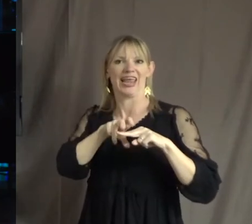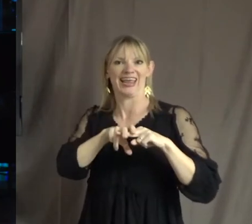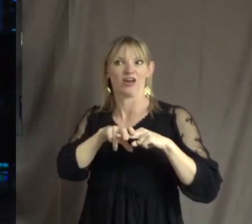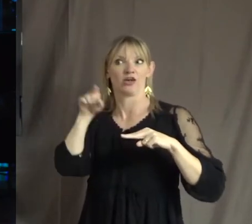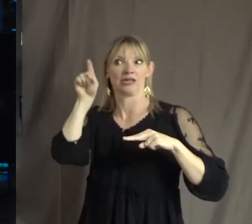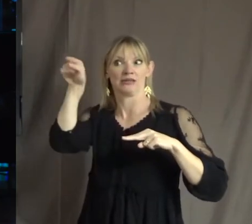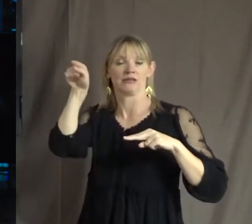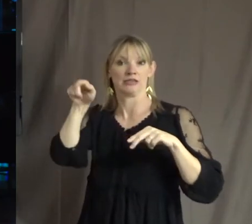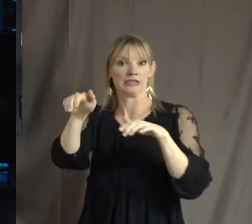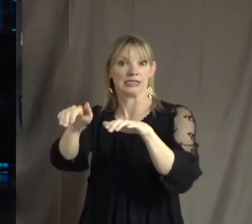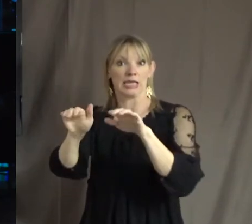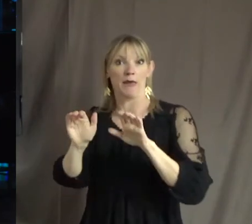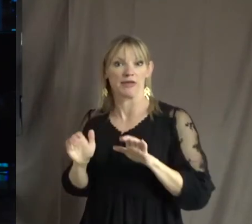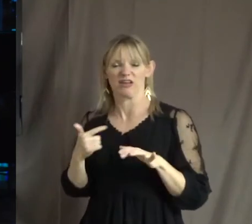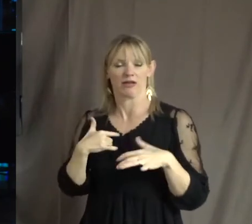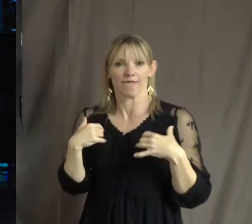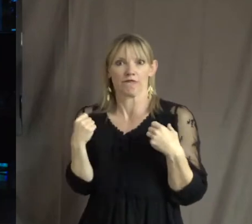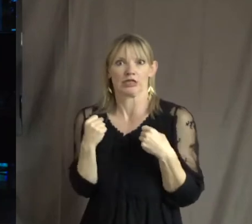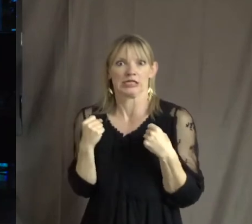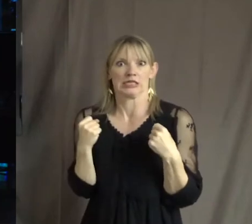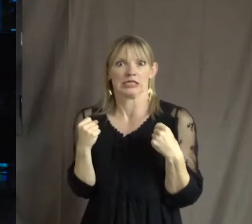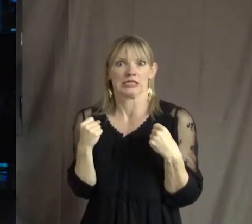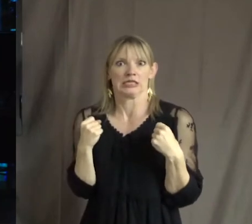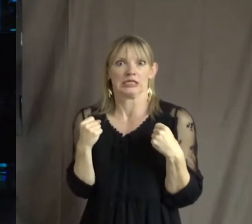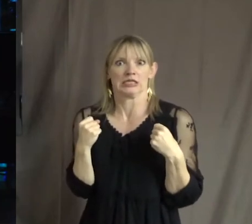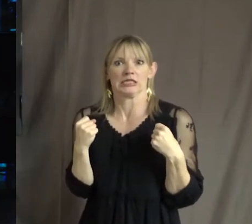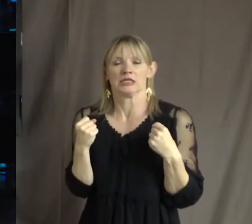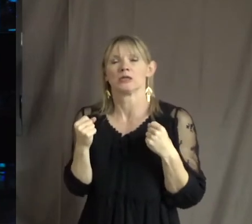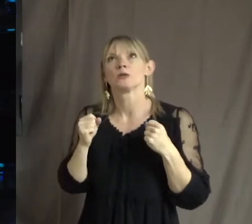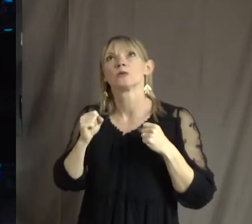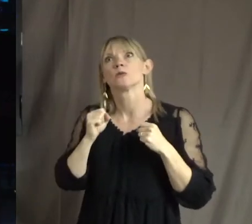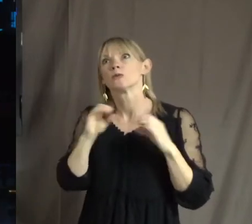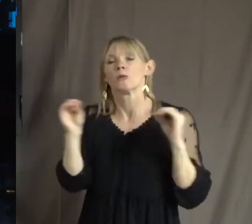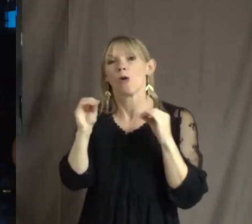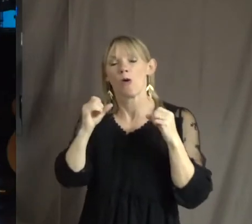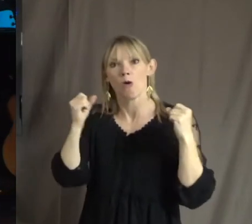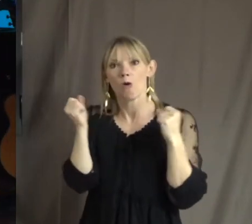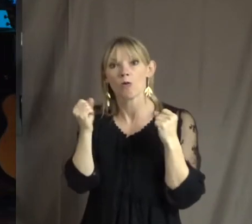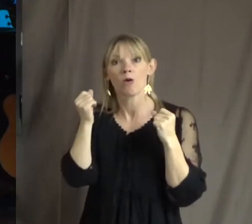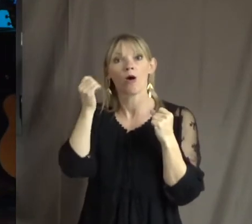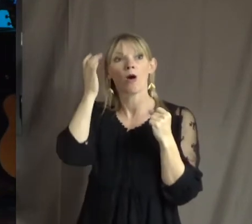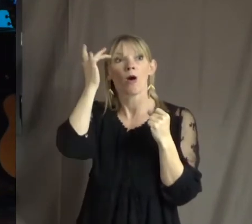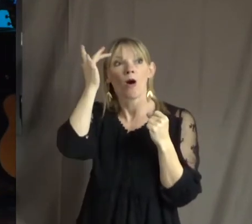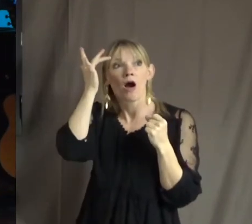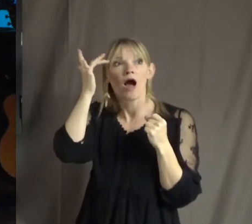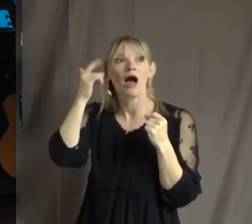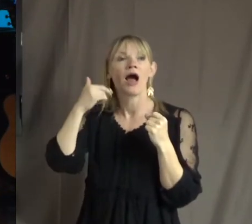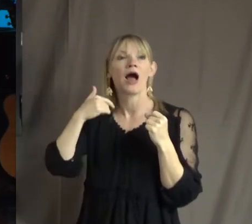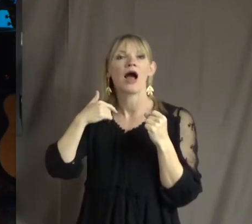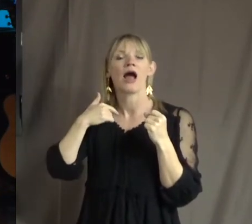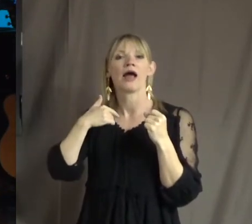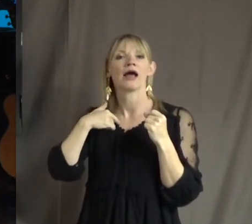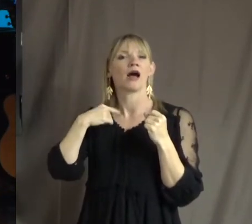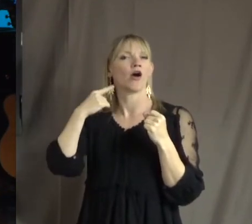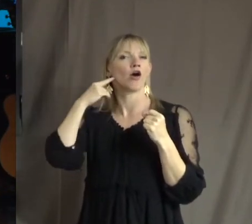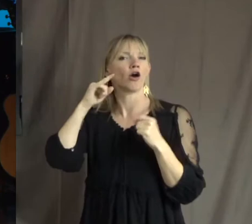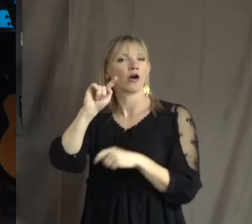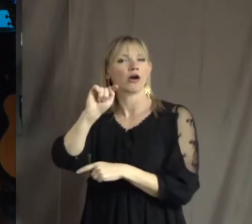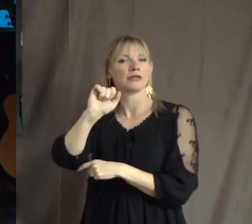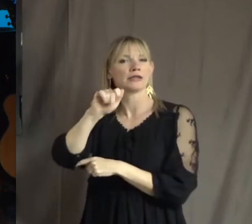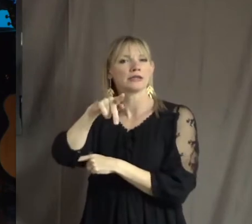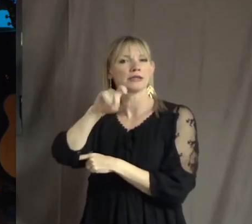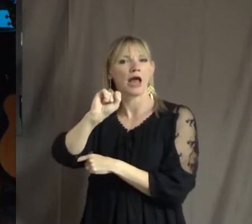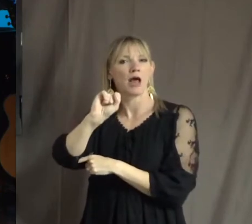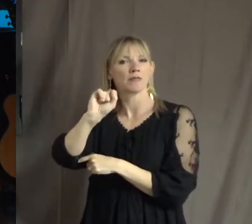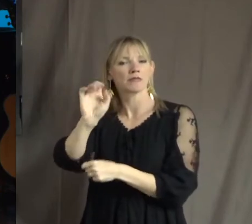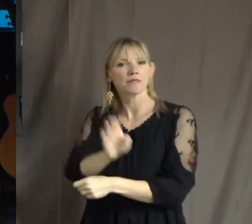cemetery, freezing, so cold, because I was hearing taps being played, and the